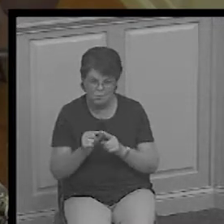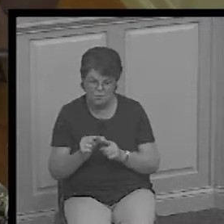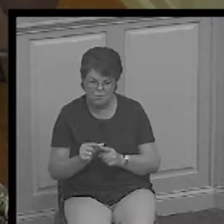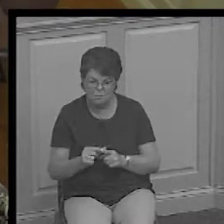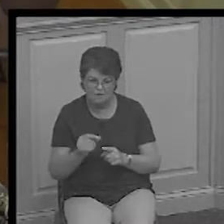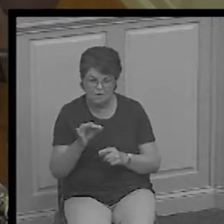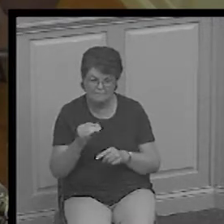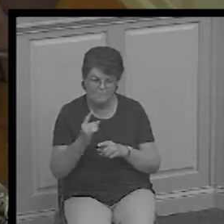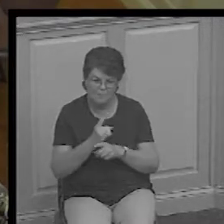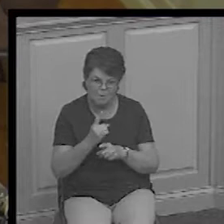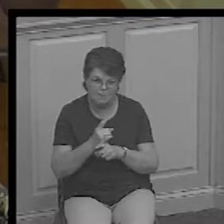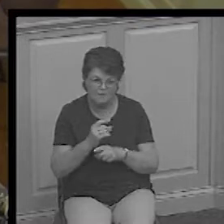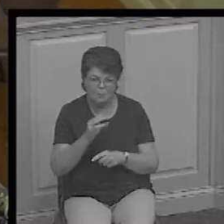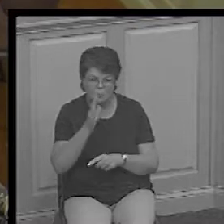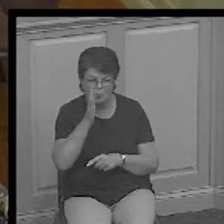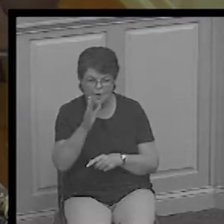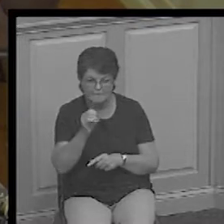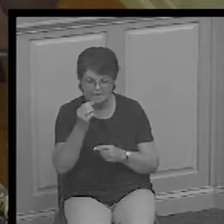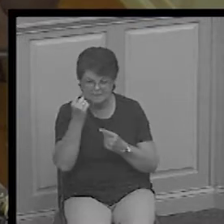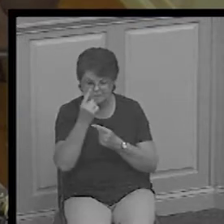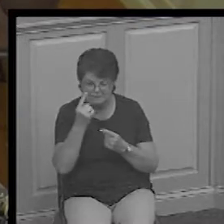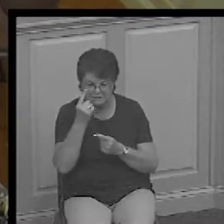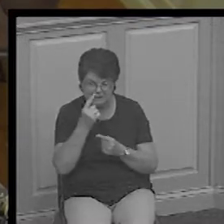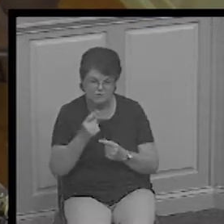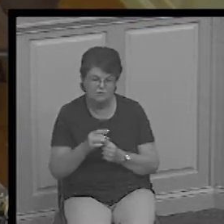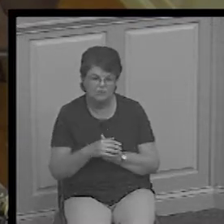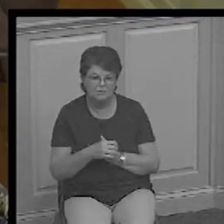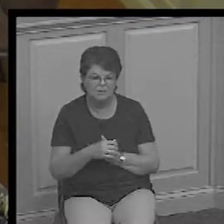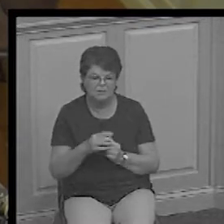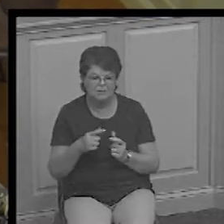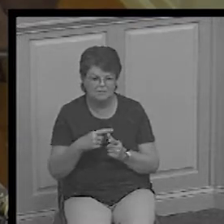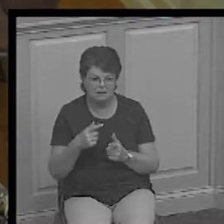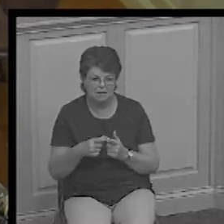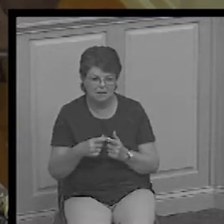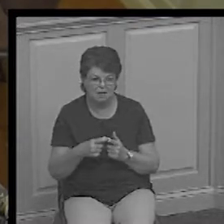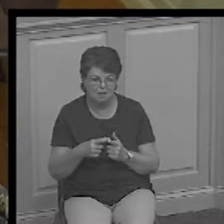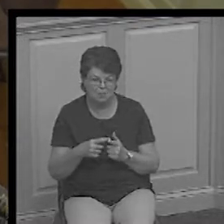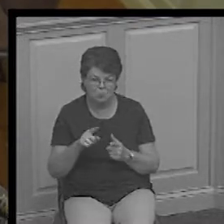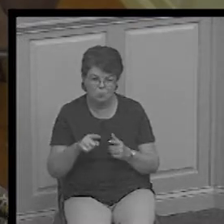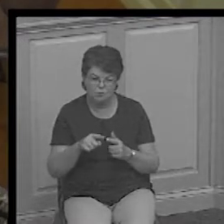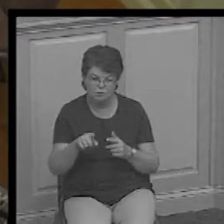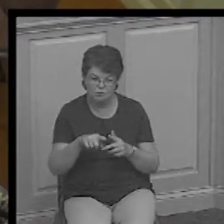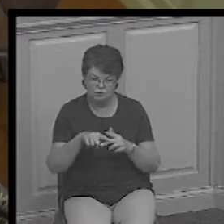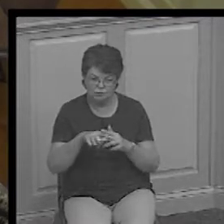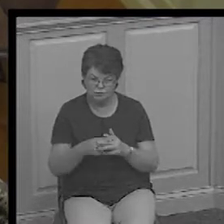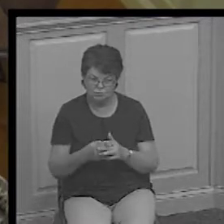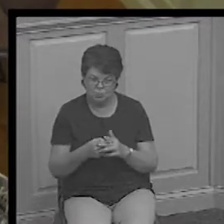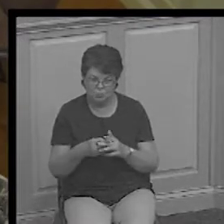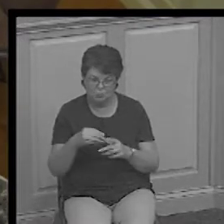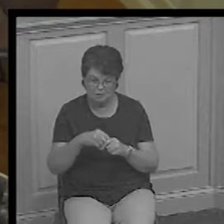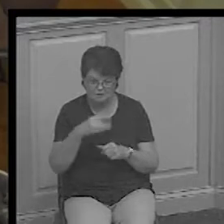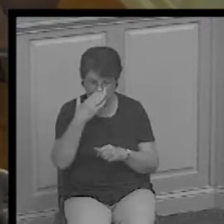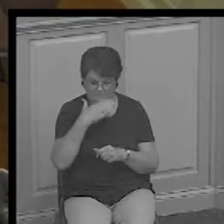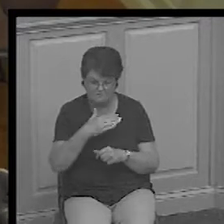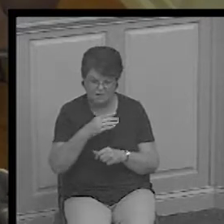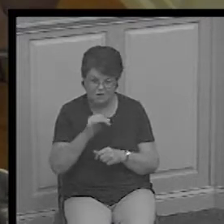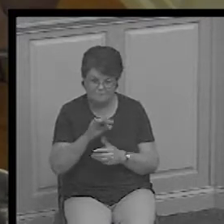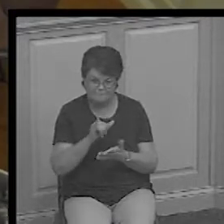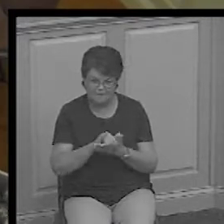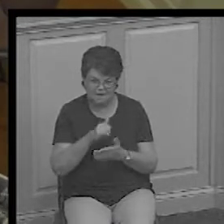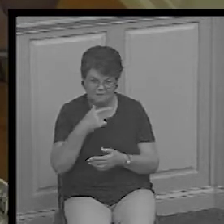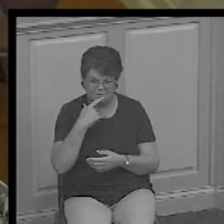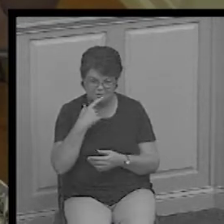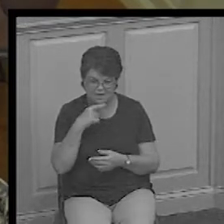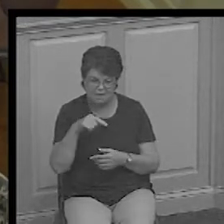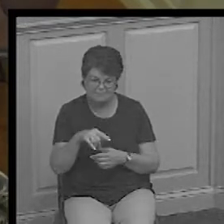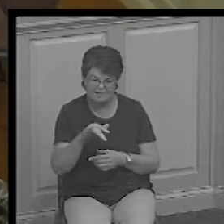of appropriate or will be considered, then when you start out in the front of this saying,